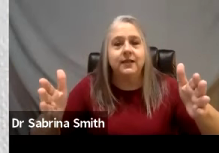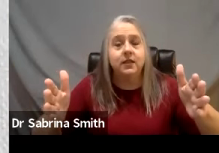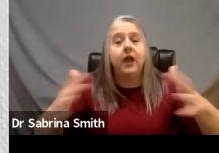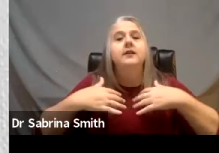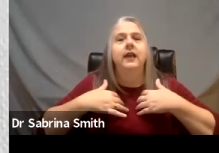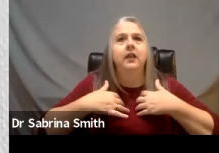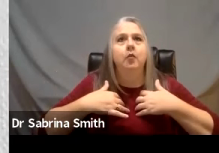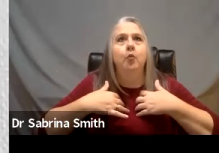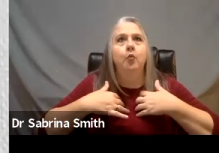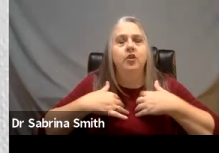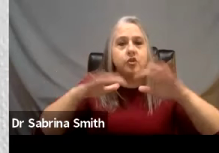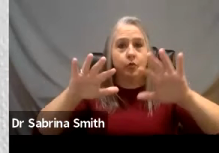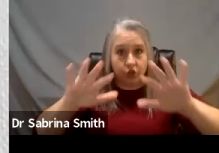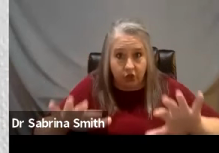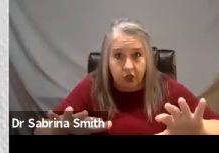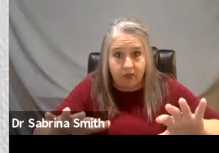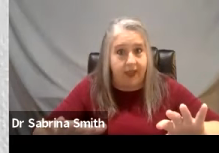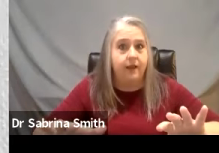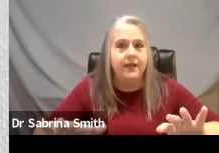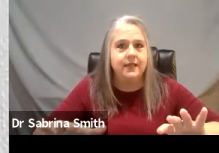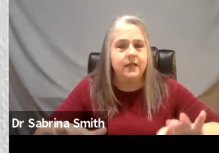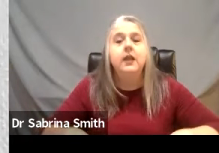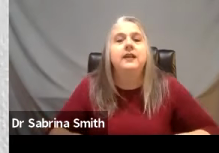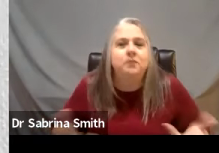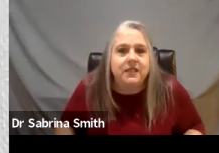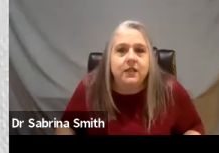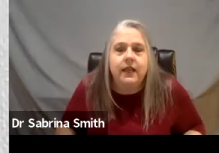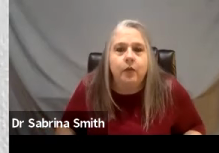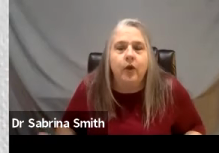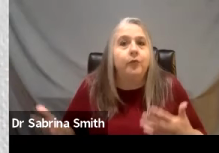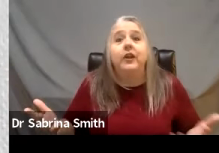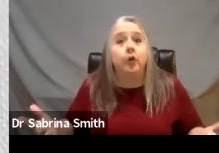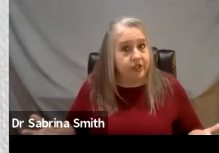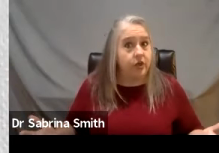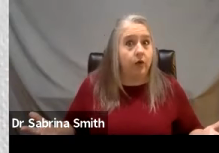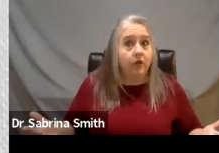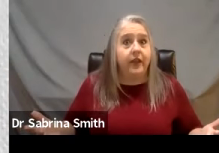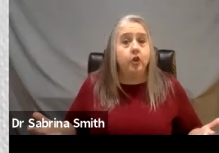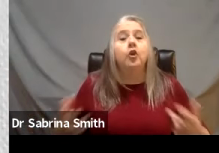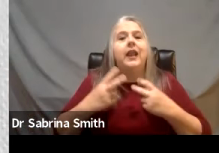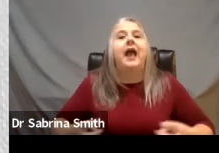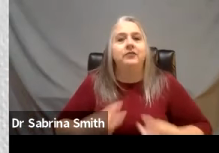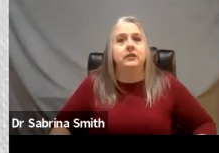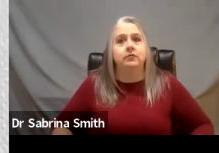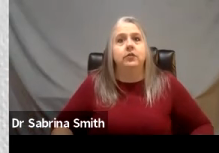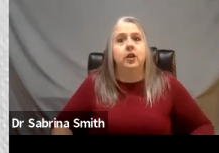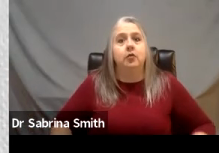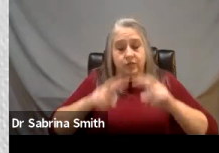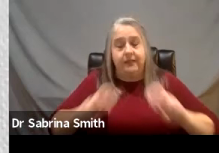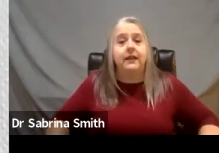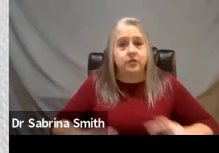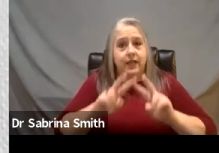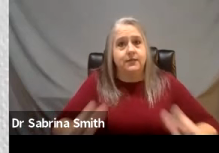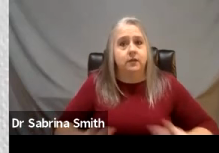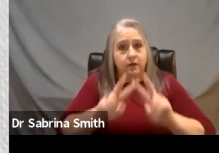about tests a lot because what you're going to do with analyzing is basically what a rater would do. Like you're going to have to,